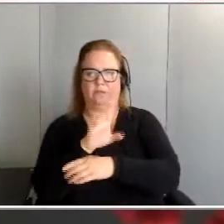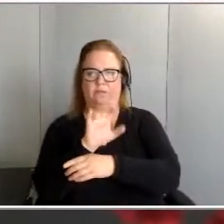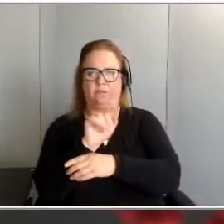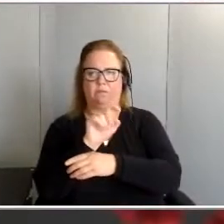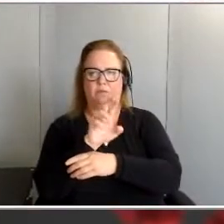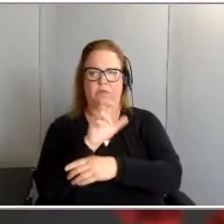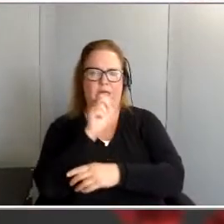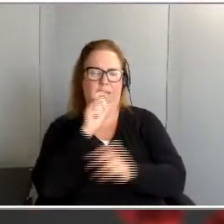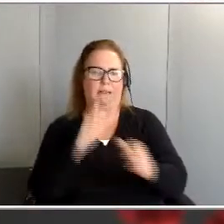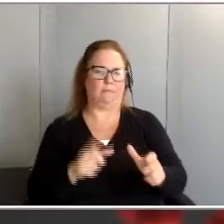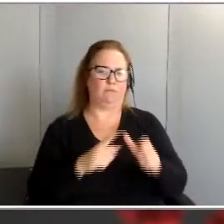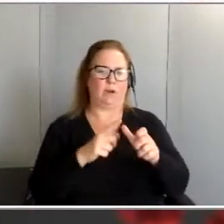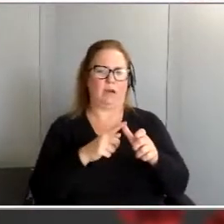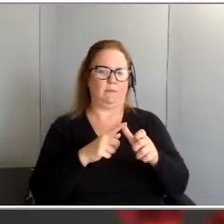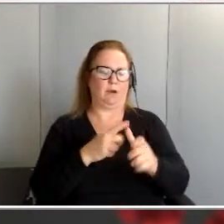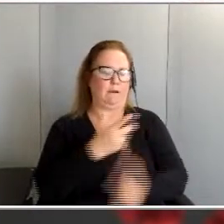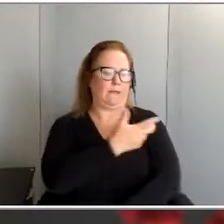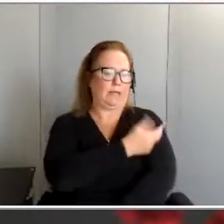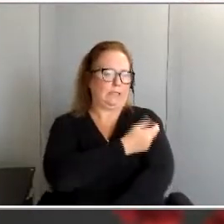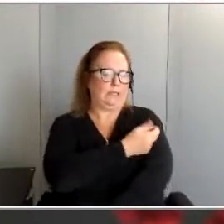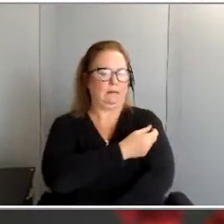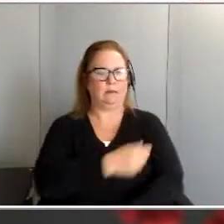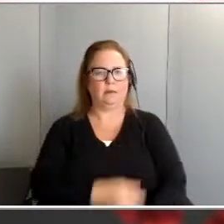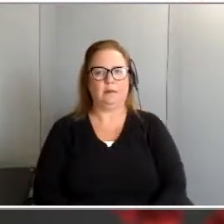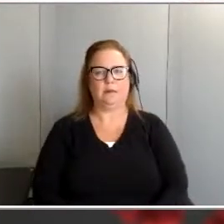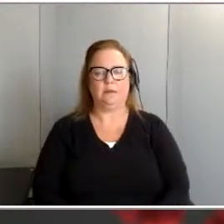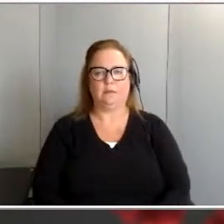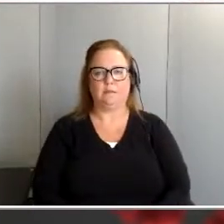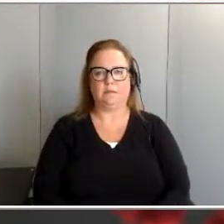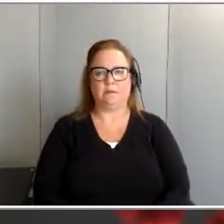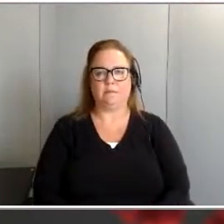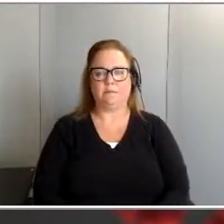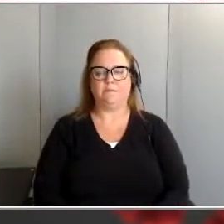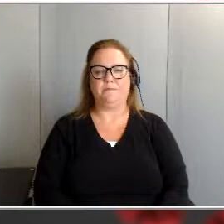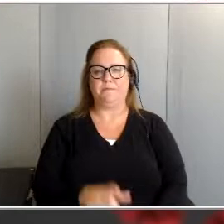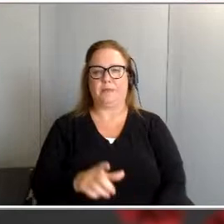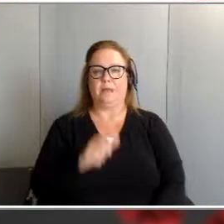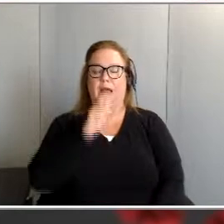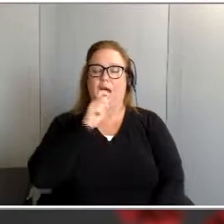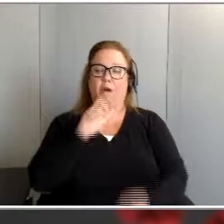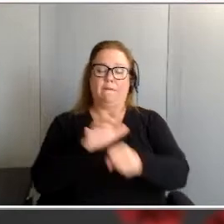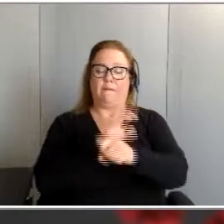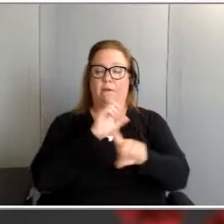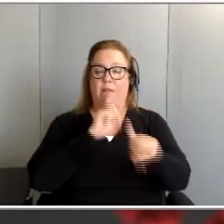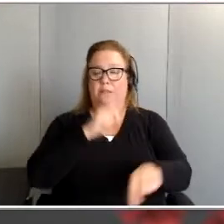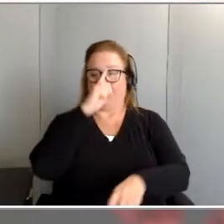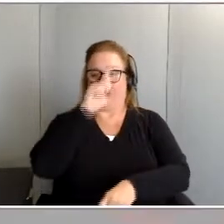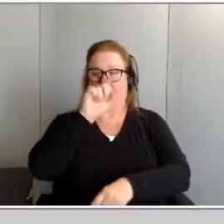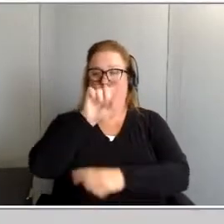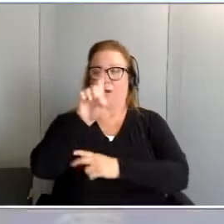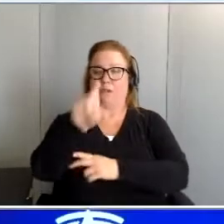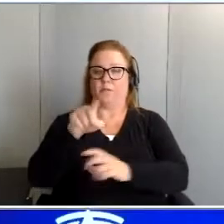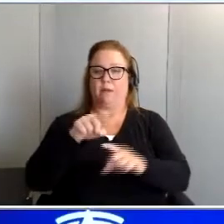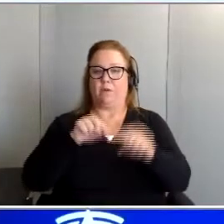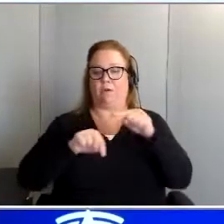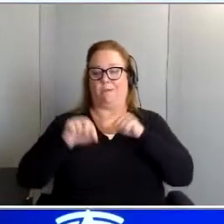initial primary series of vaccinations? Yeah, I don't have a full answer for you, but what we do know is if we go back to those